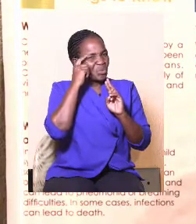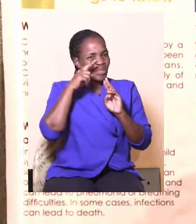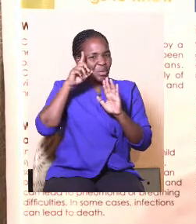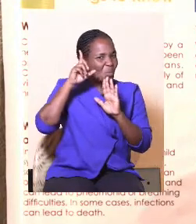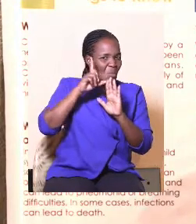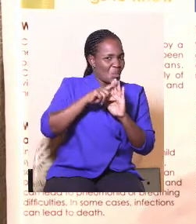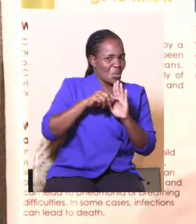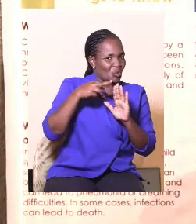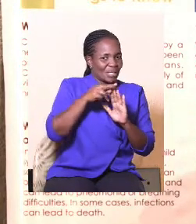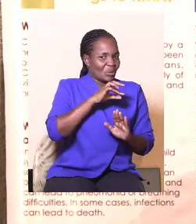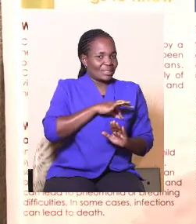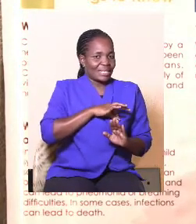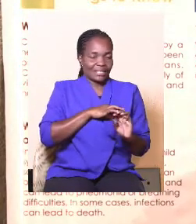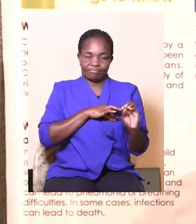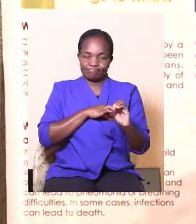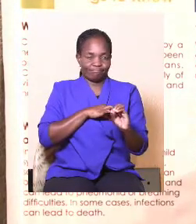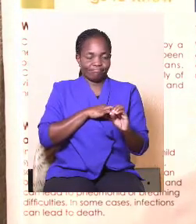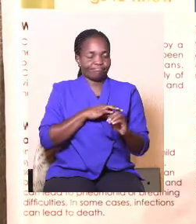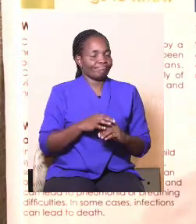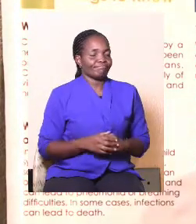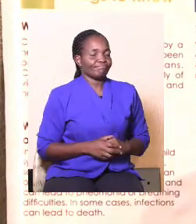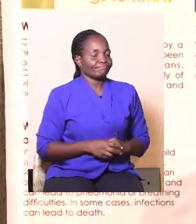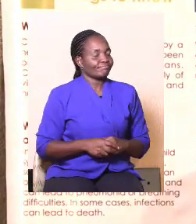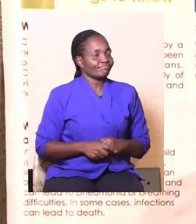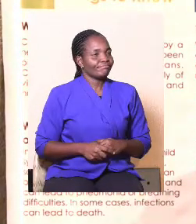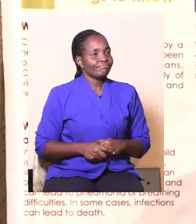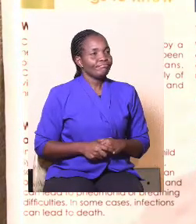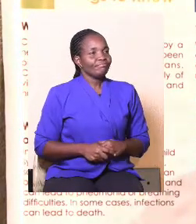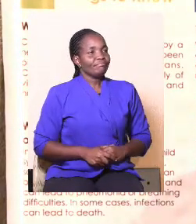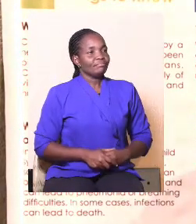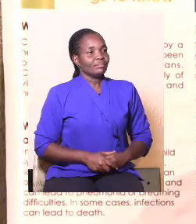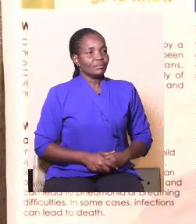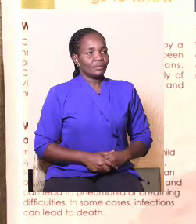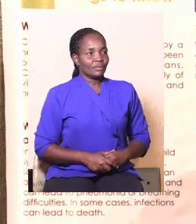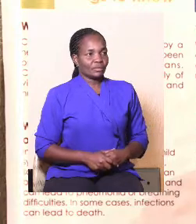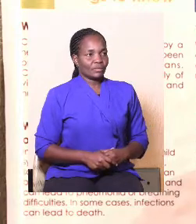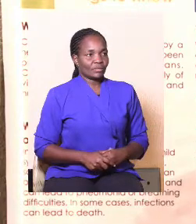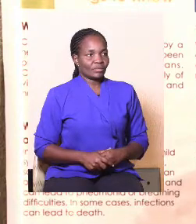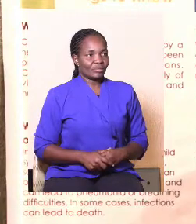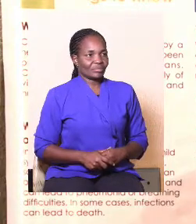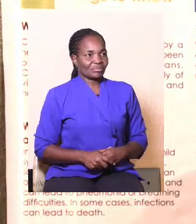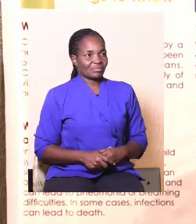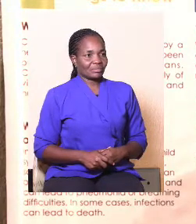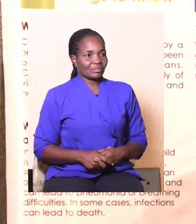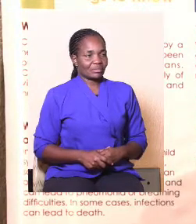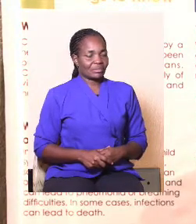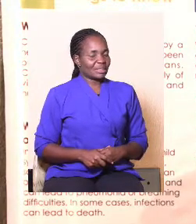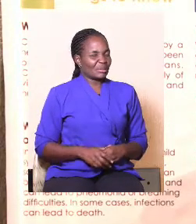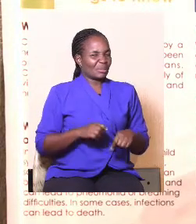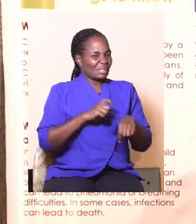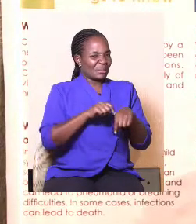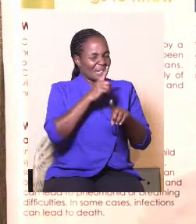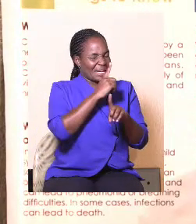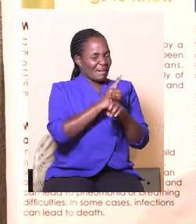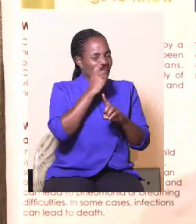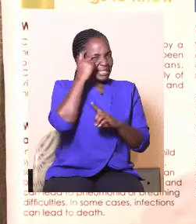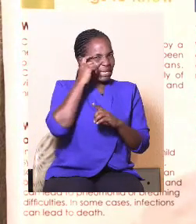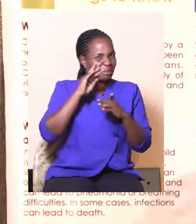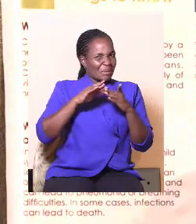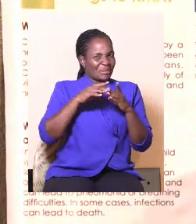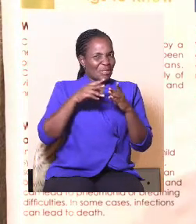that decision with to cut salaries. It's not something that is being under consideration. If it